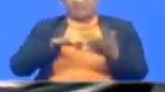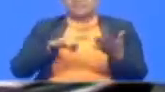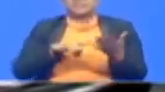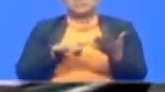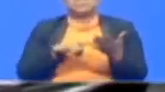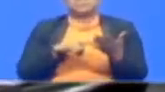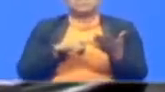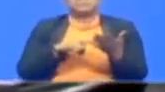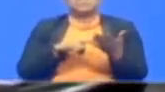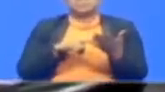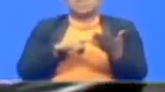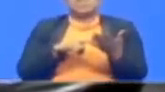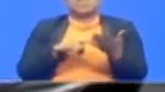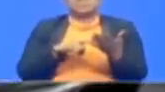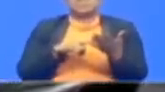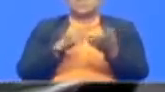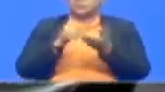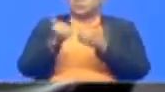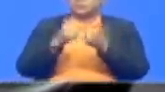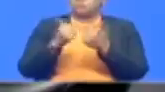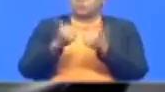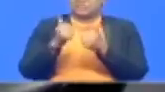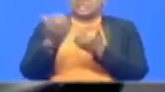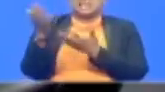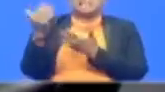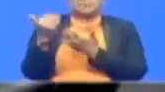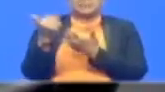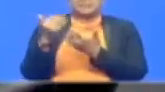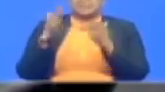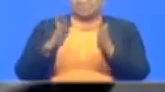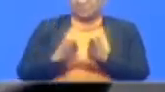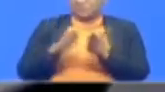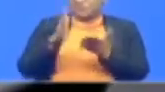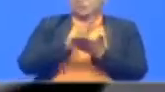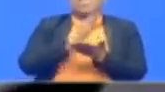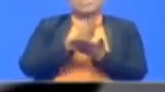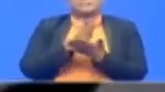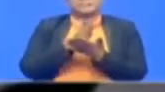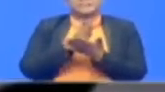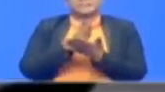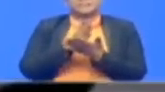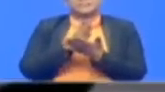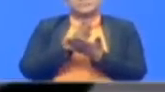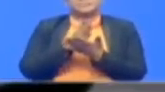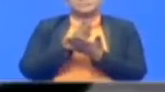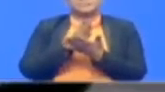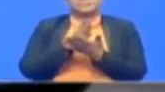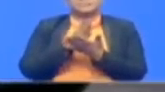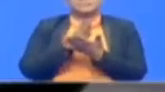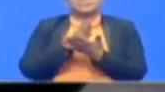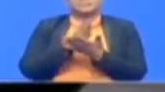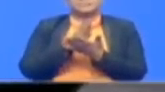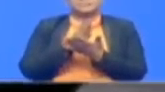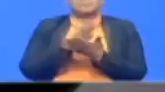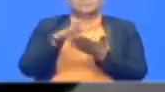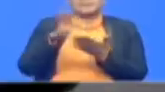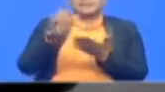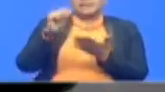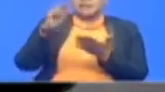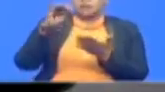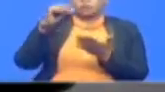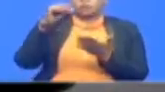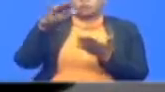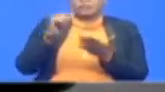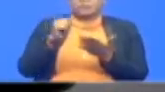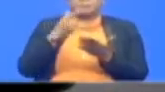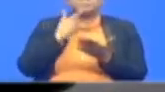heard, the sports desk is expecting some money to go to the sports department. Well, let's hear in from our viewers, Lia Gushka. You say